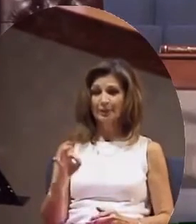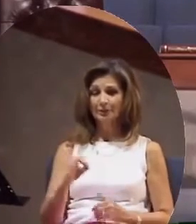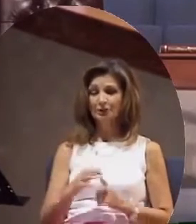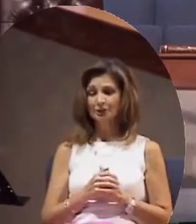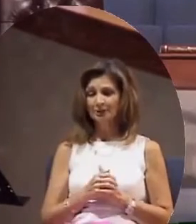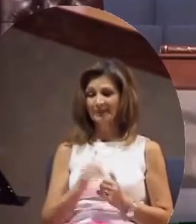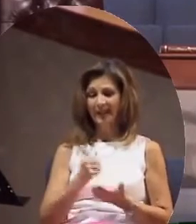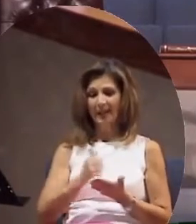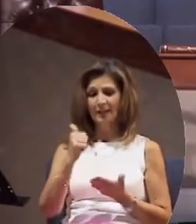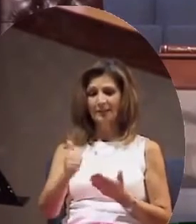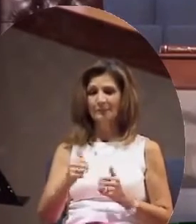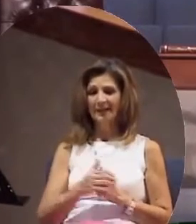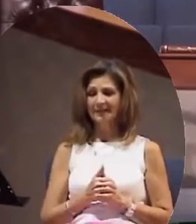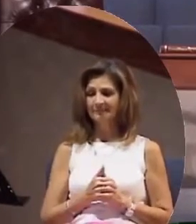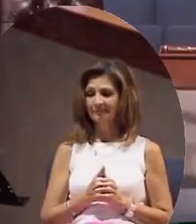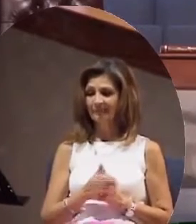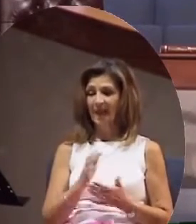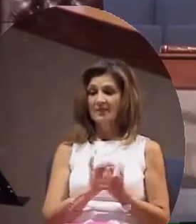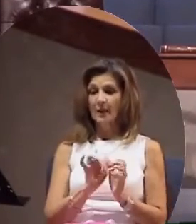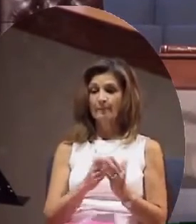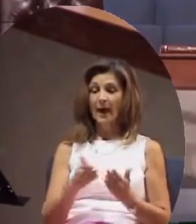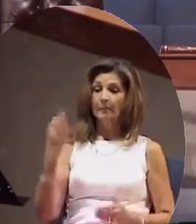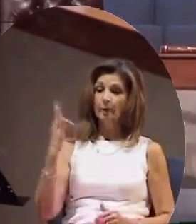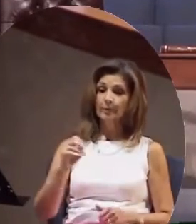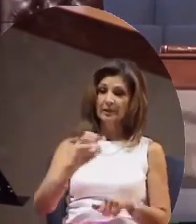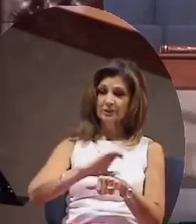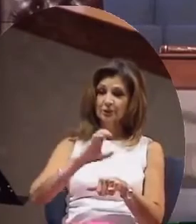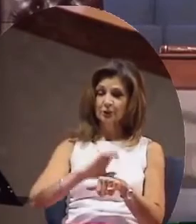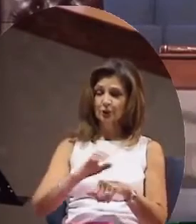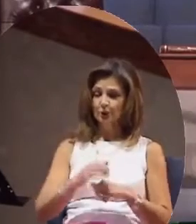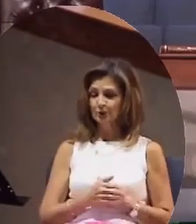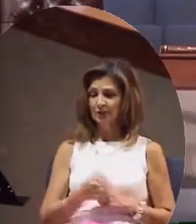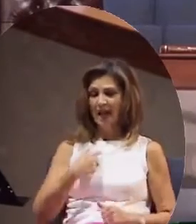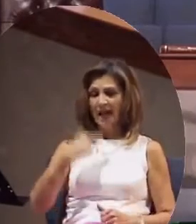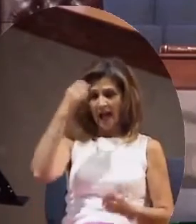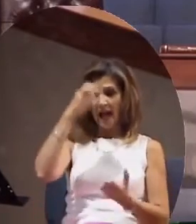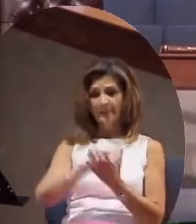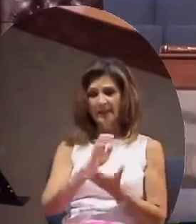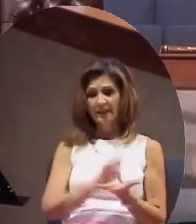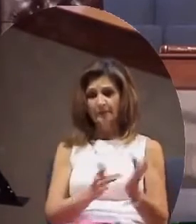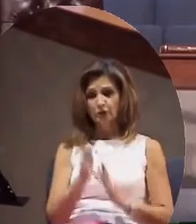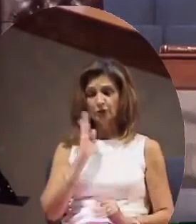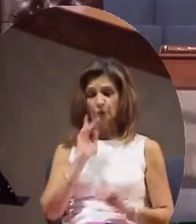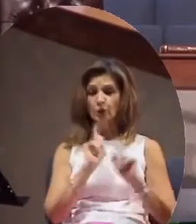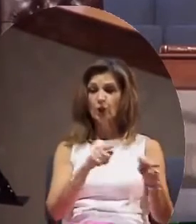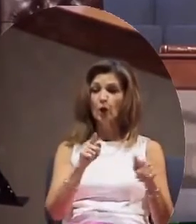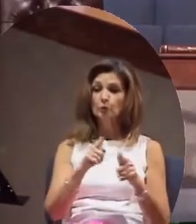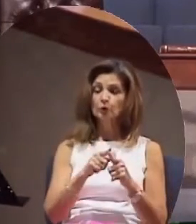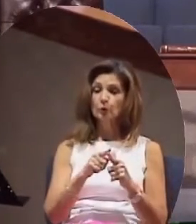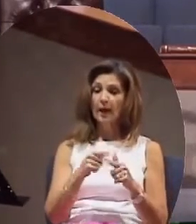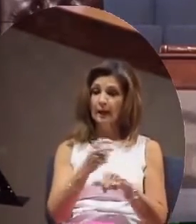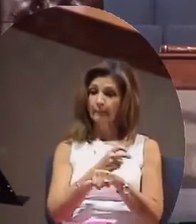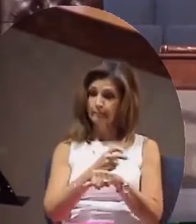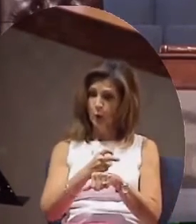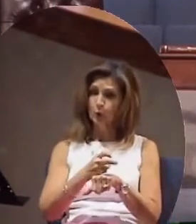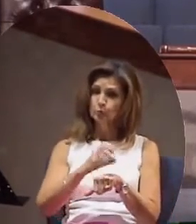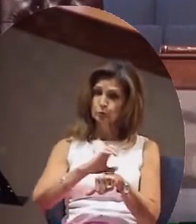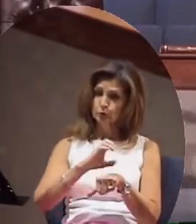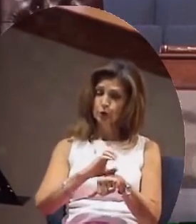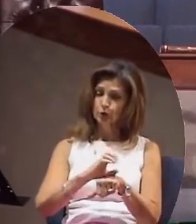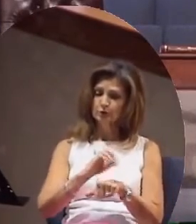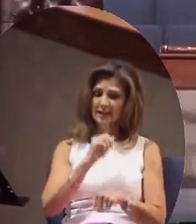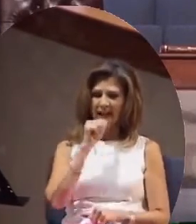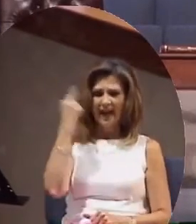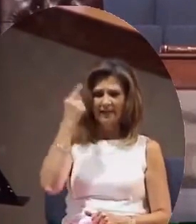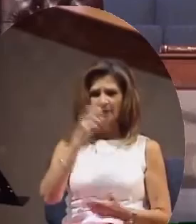Amen. Amen. So a Bible preaching church, and I think he would go to a bold church. I don't think he would